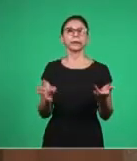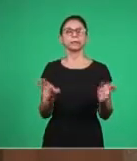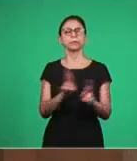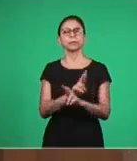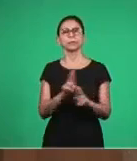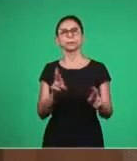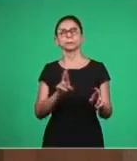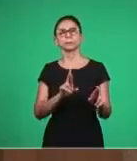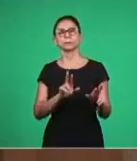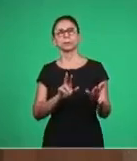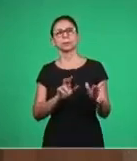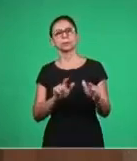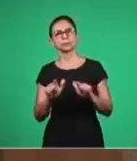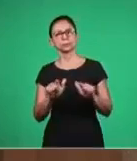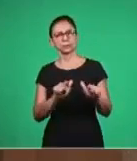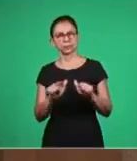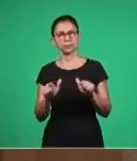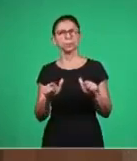moment,